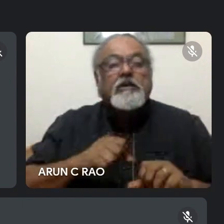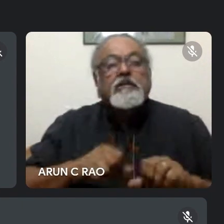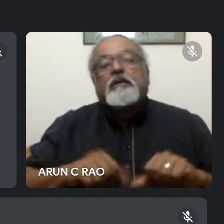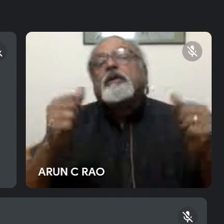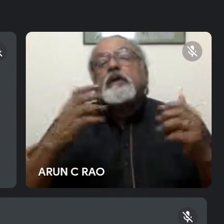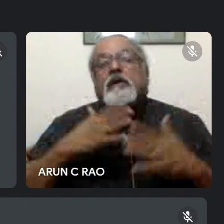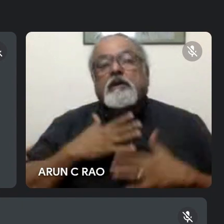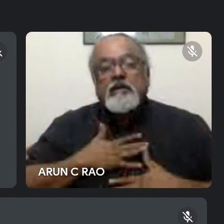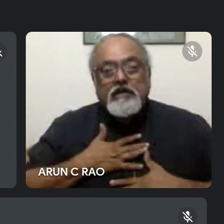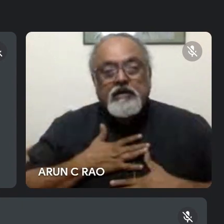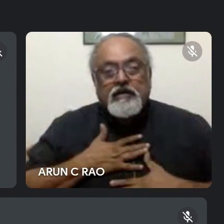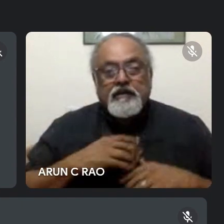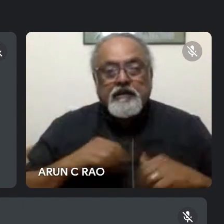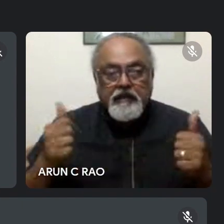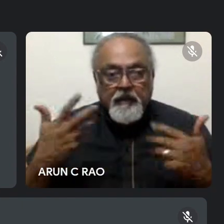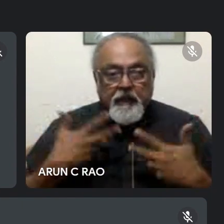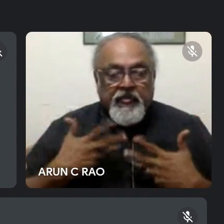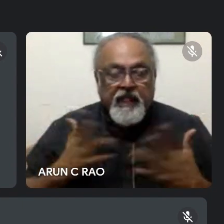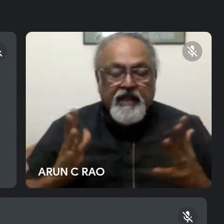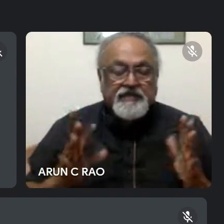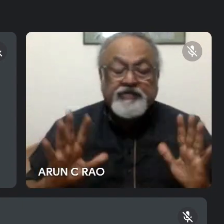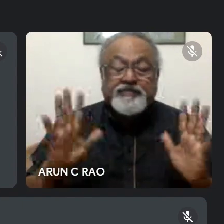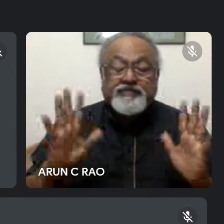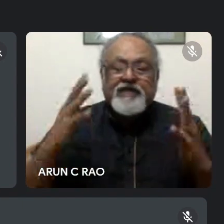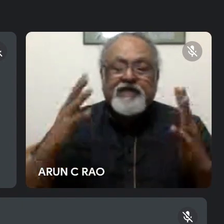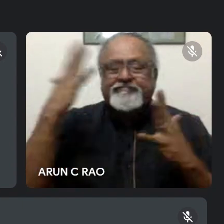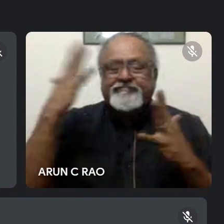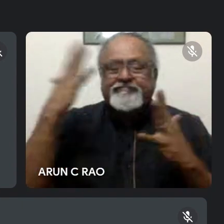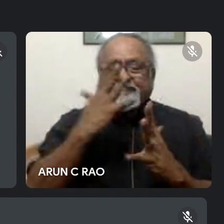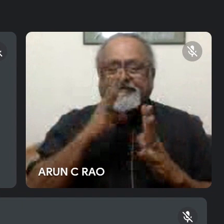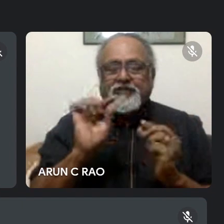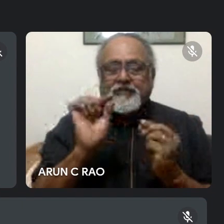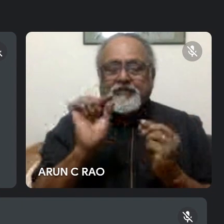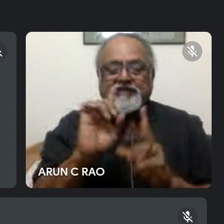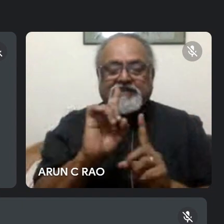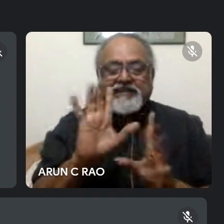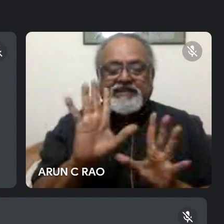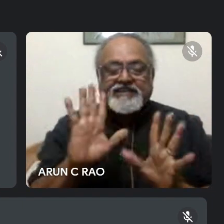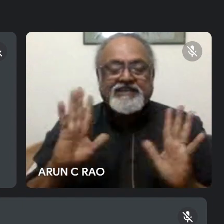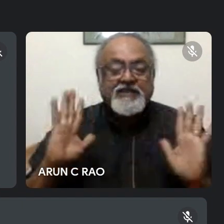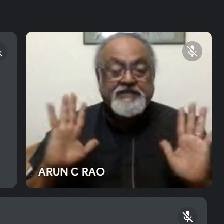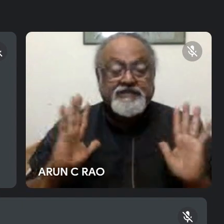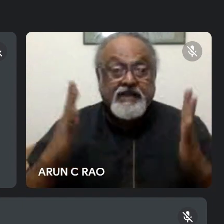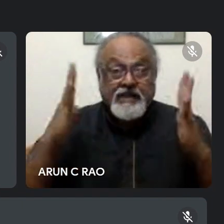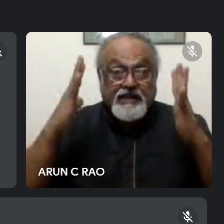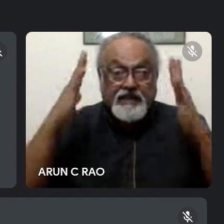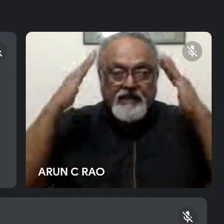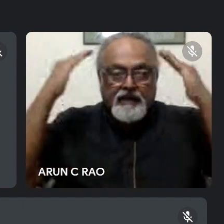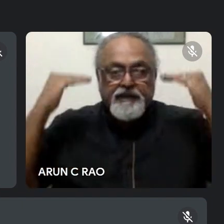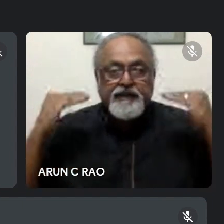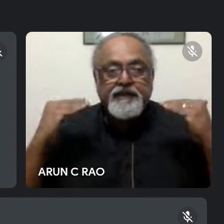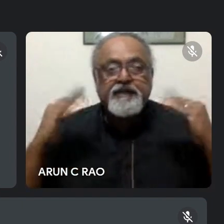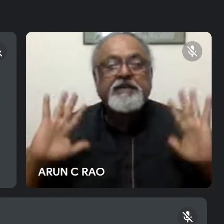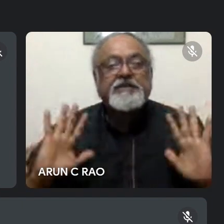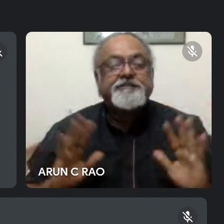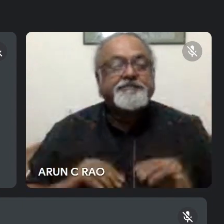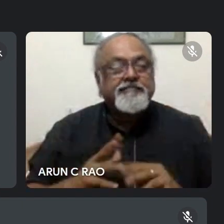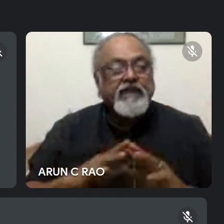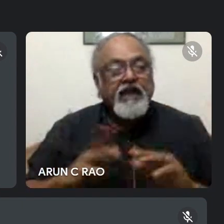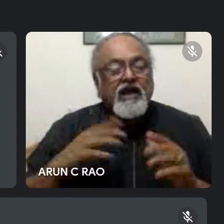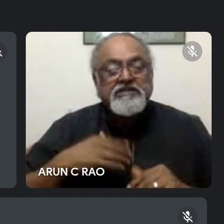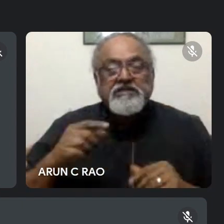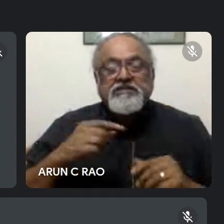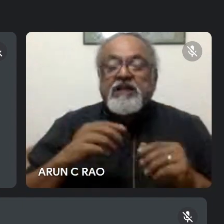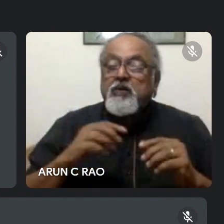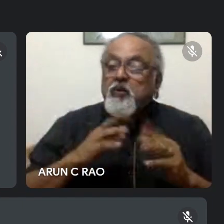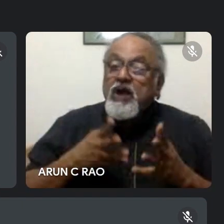having one of those moments. So yeah, so the system's really flawed, and it's I really wish things had changed now.